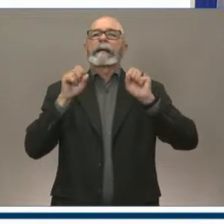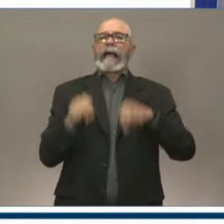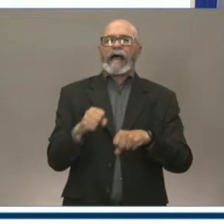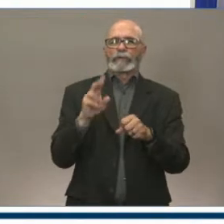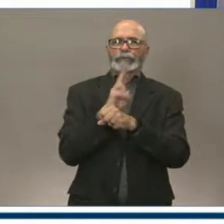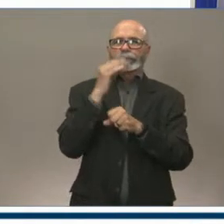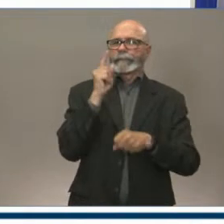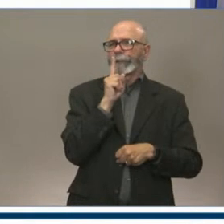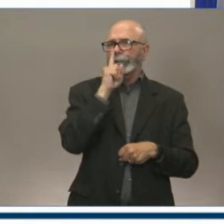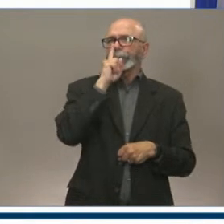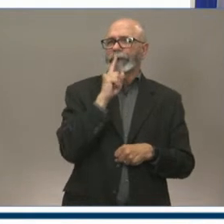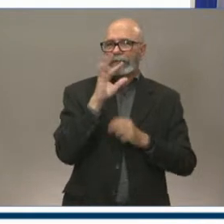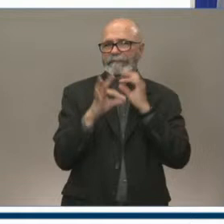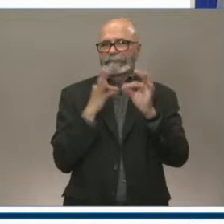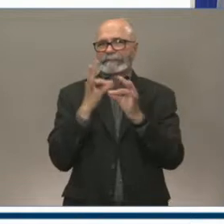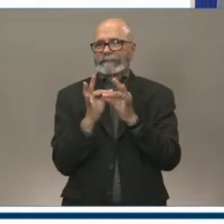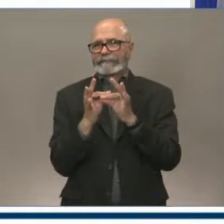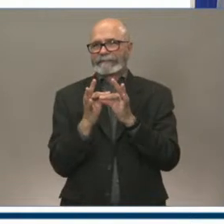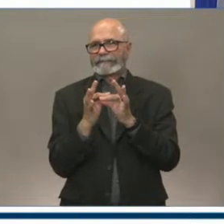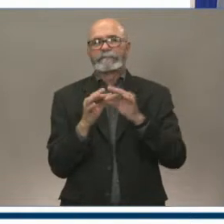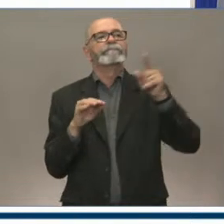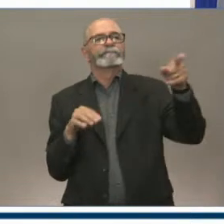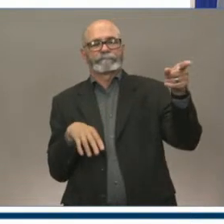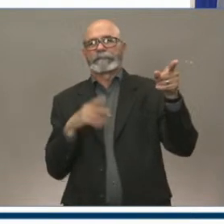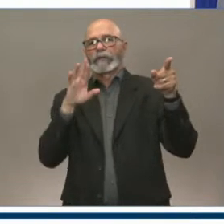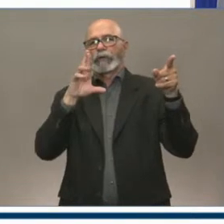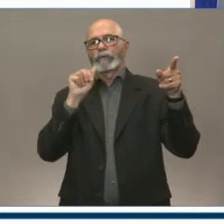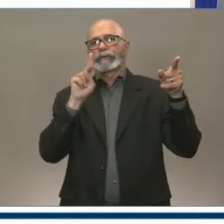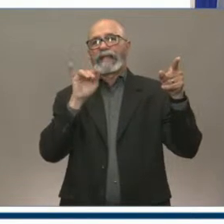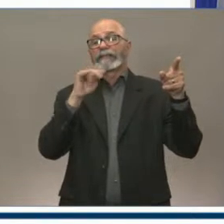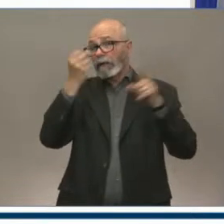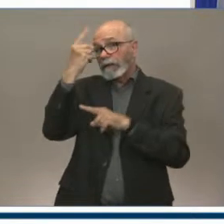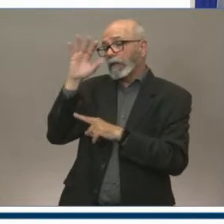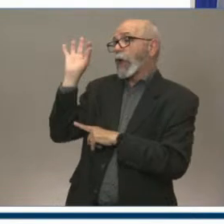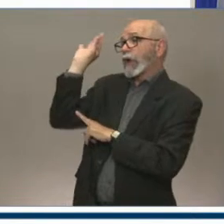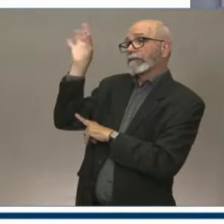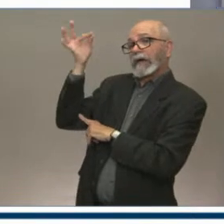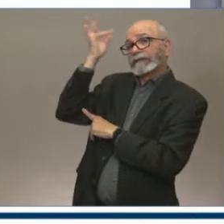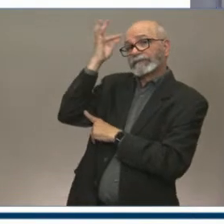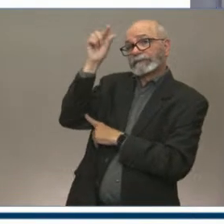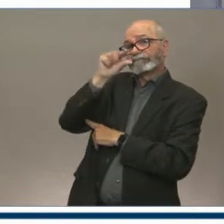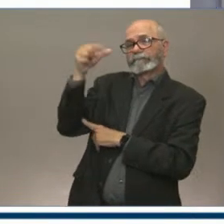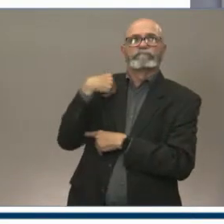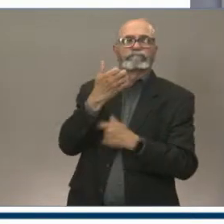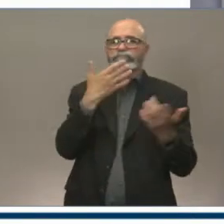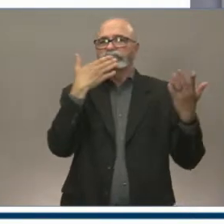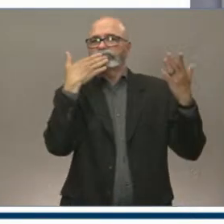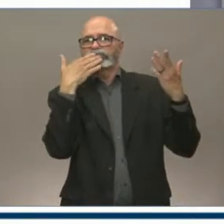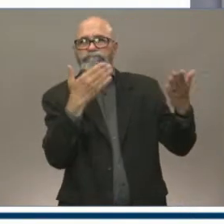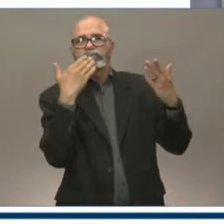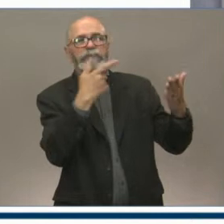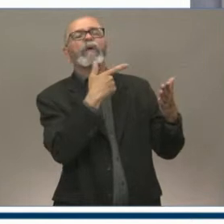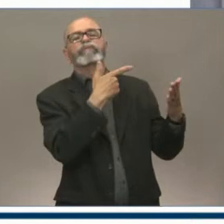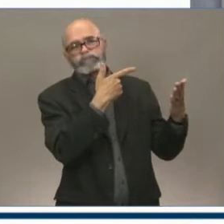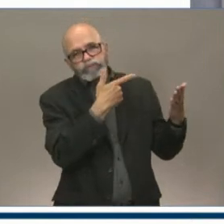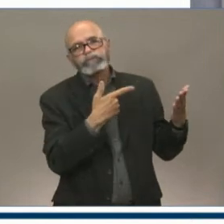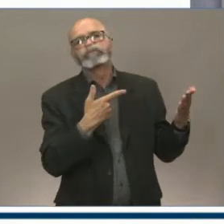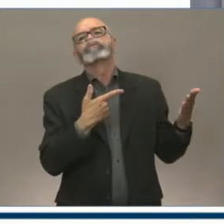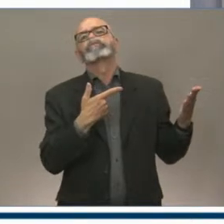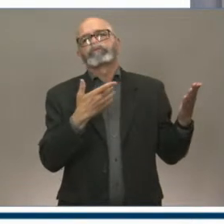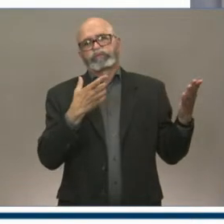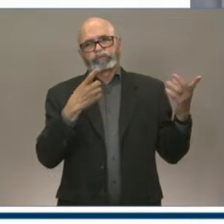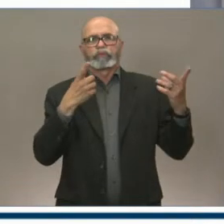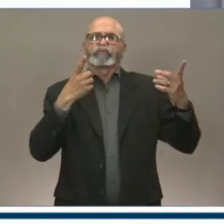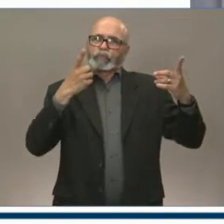to thank the federal government for stepping up. I know they're helping some other provinces, but this is an area that, as Dr. Strang referenced,